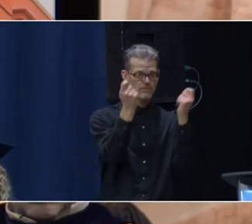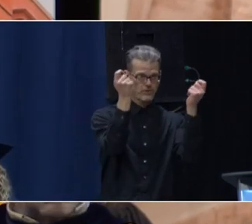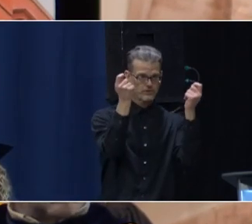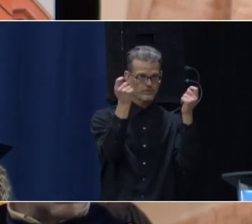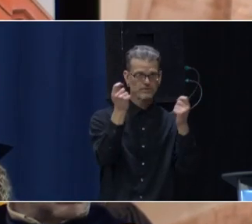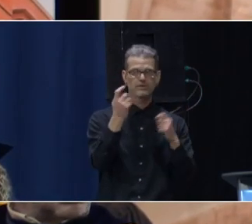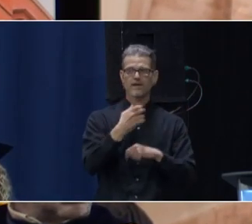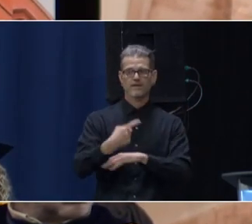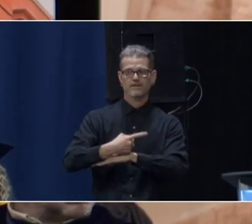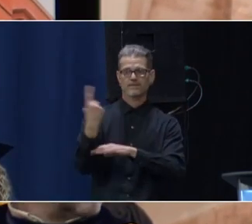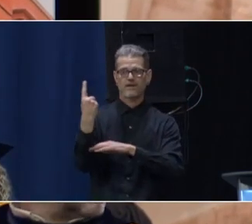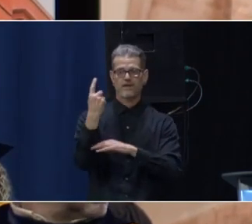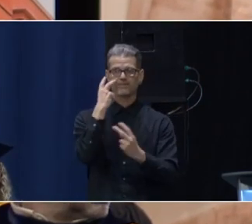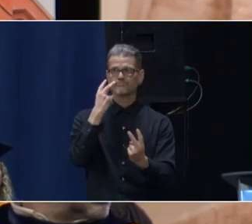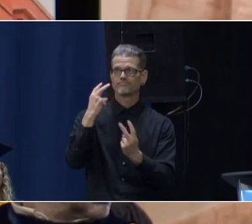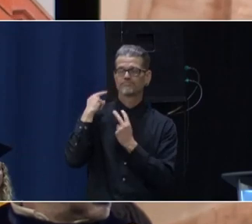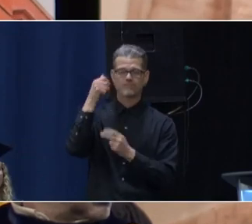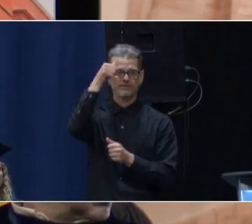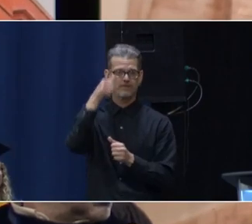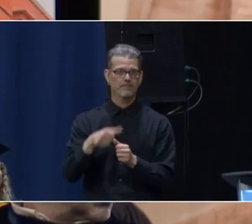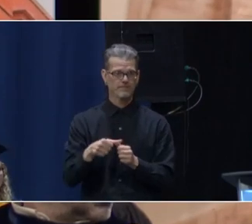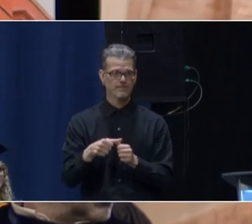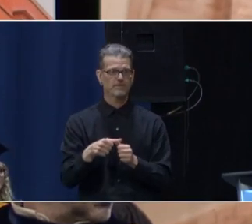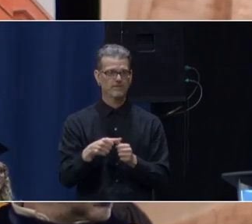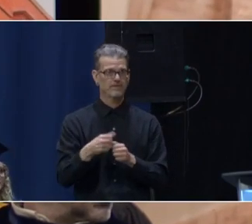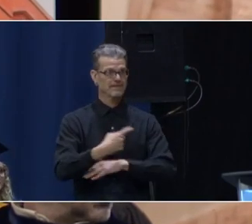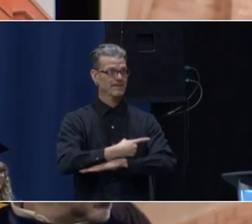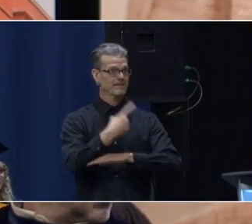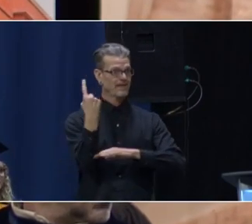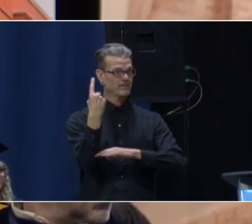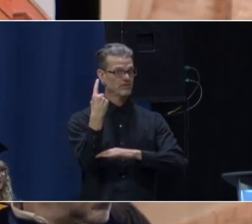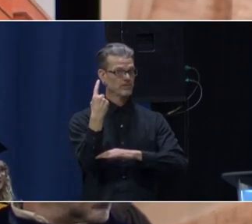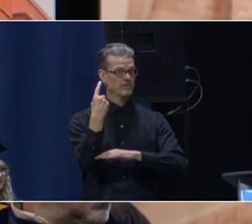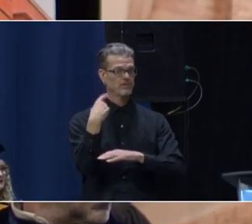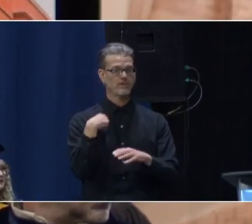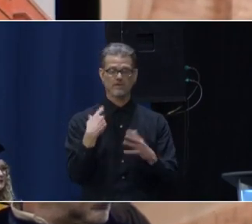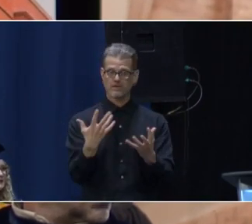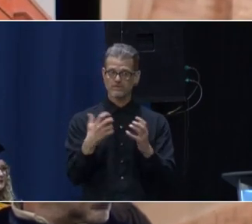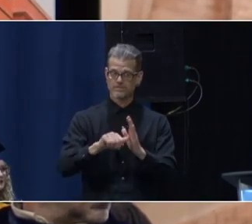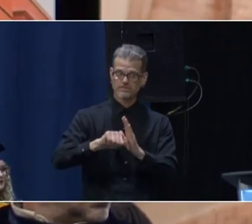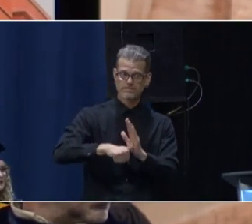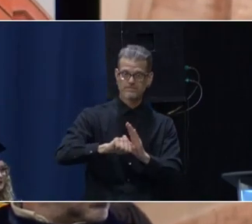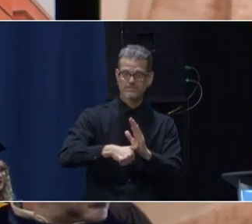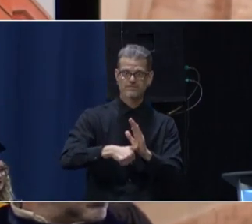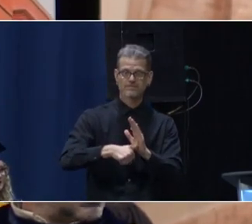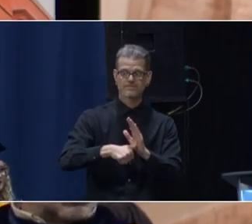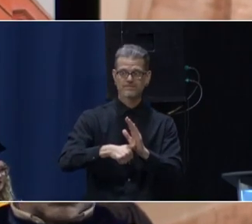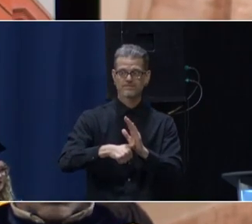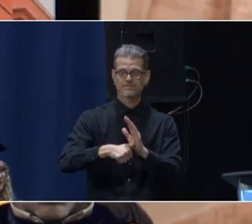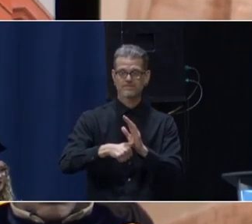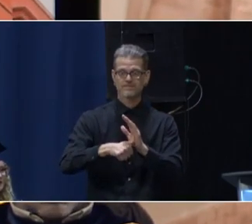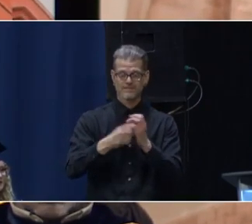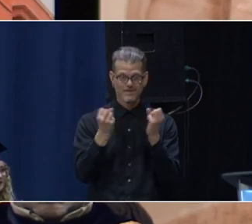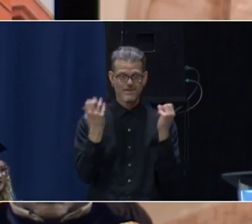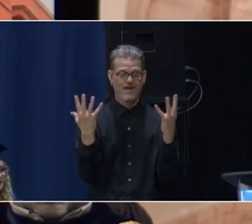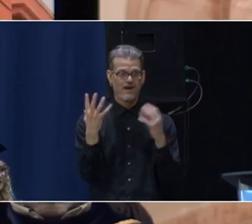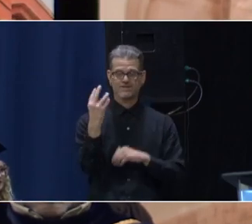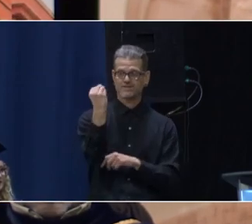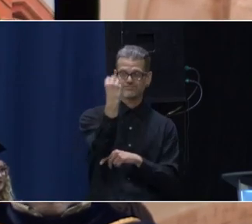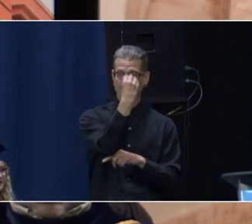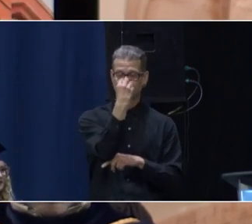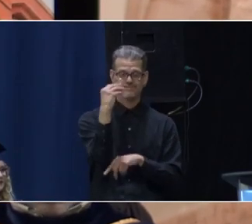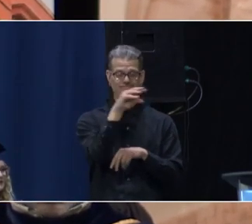a day to remember. It is a day to, and I cannot stress this enough, take lots of photos and